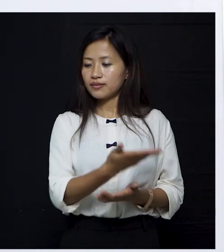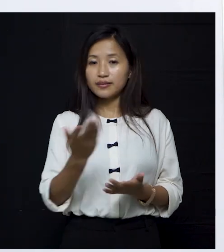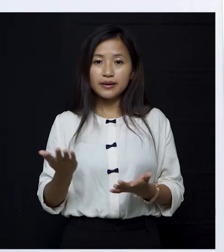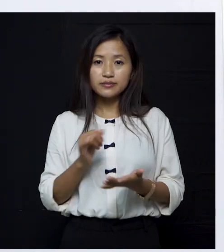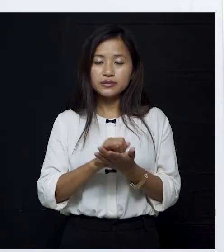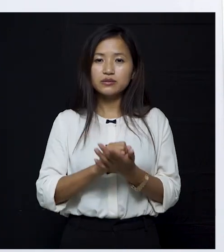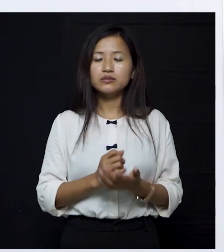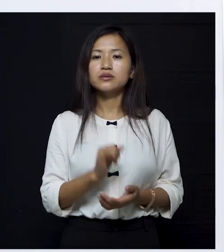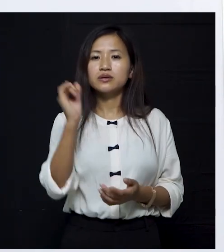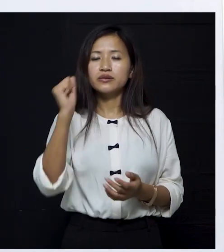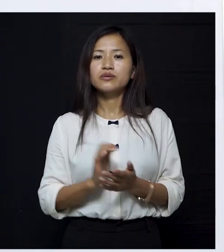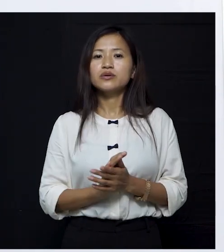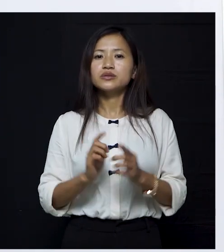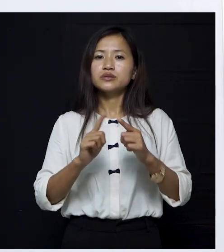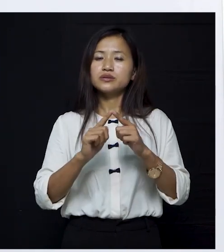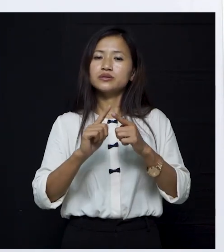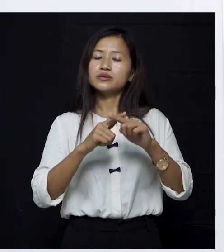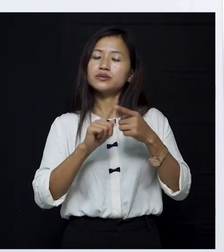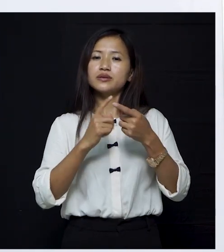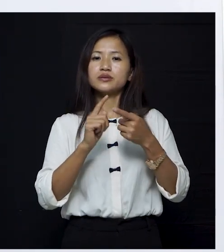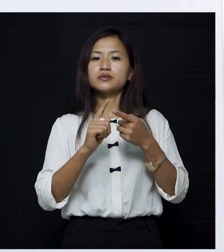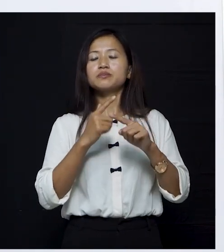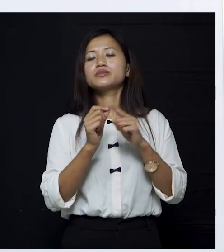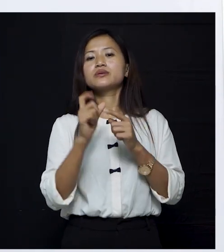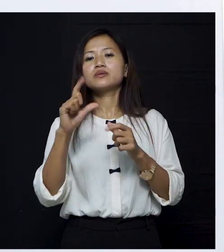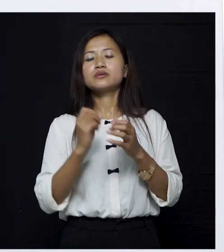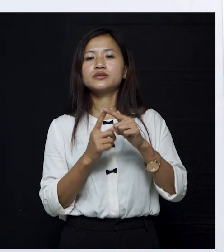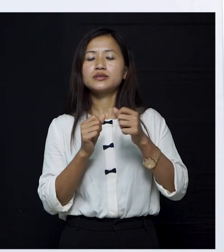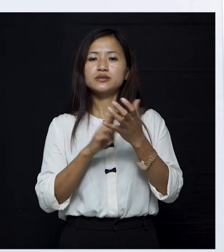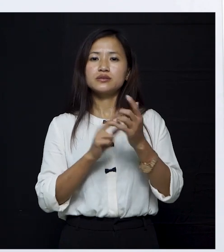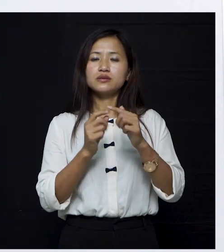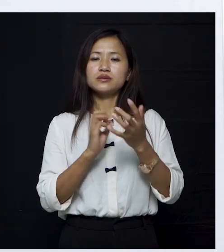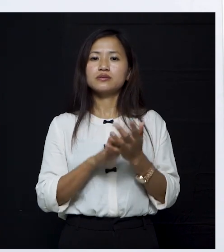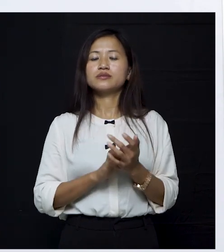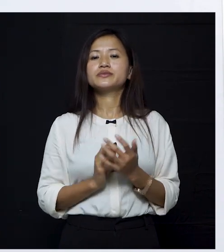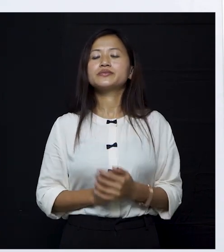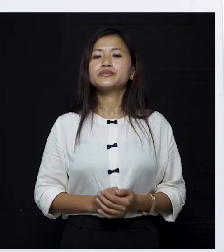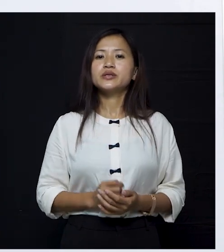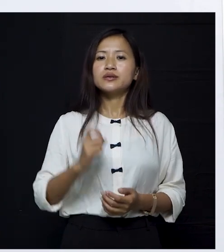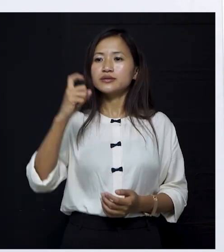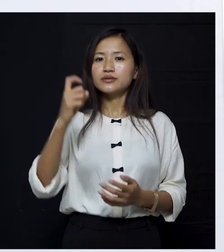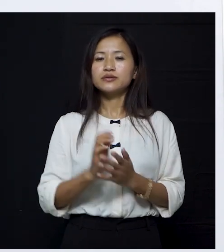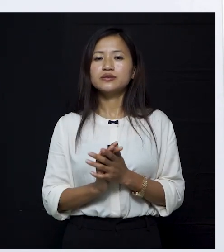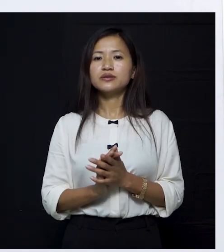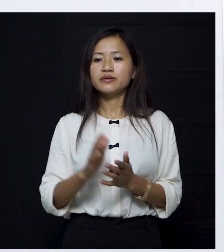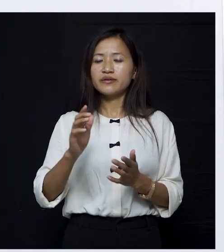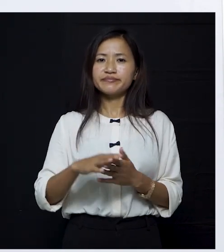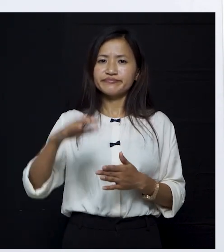also another form of exploitation. Then the seventh one is, we call it as